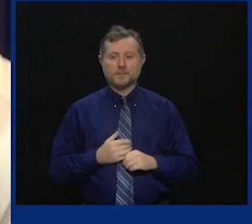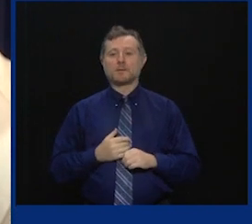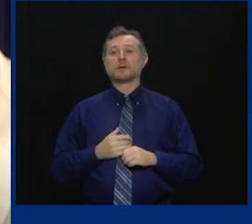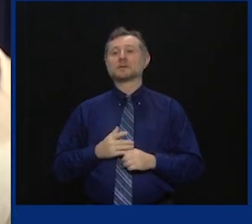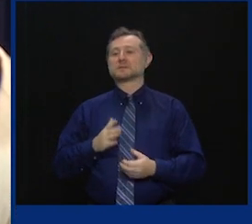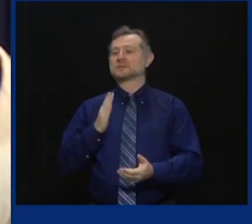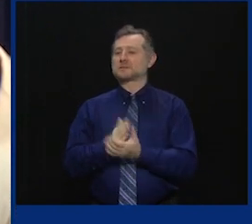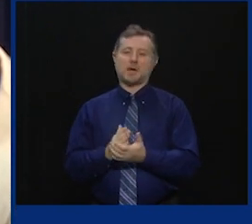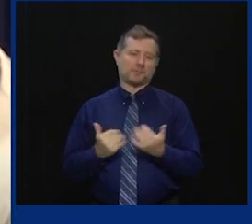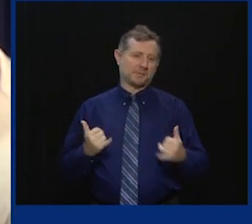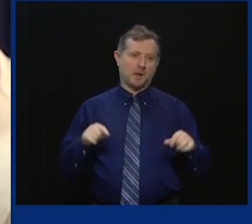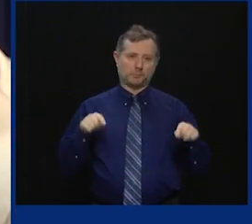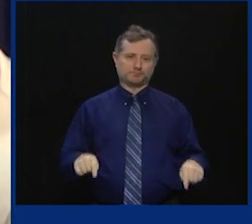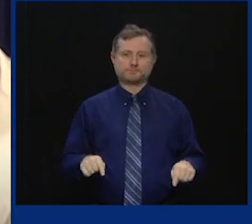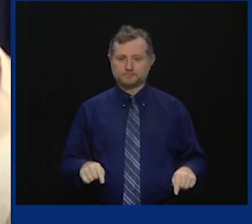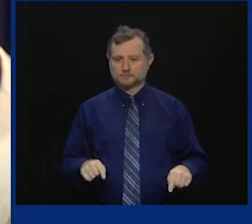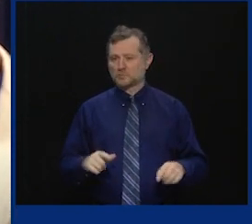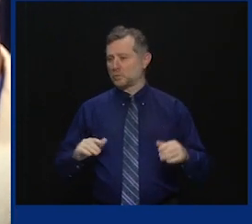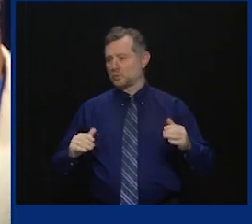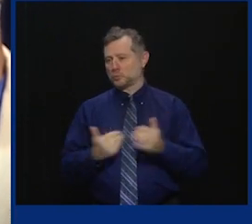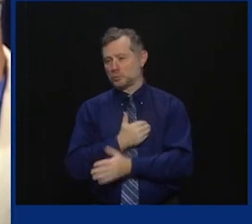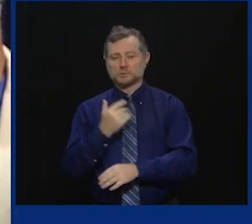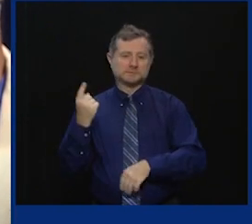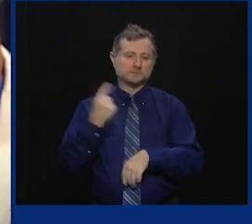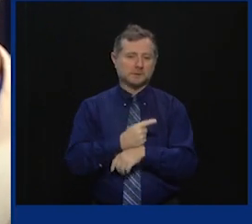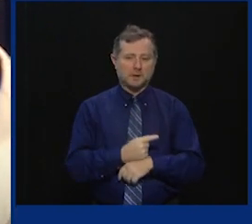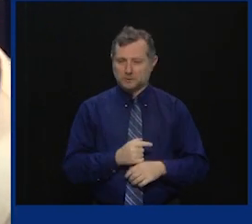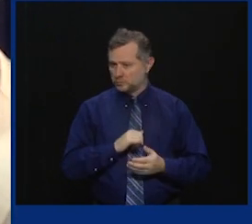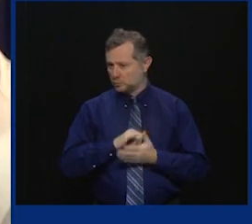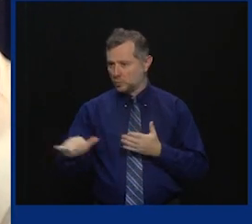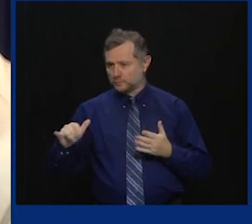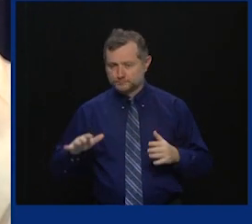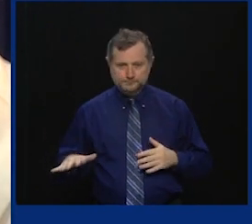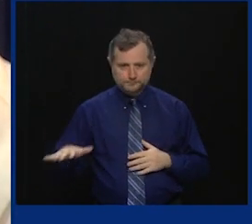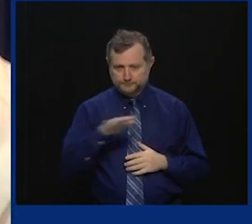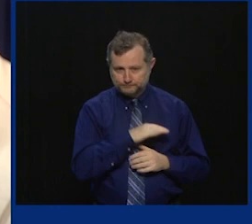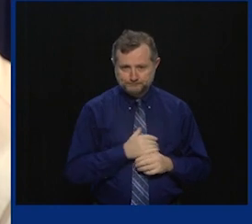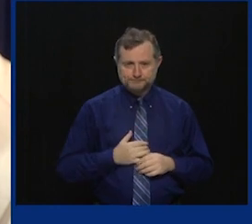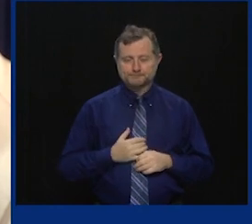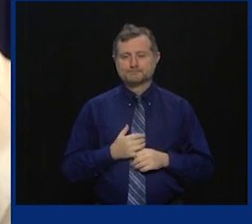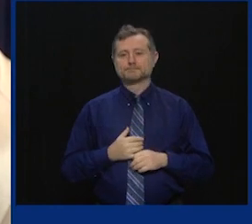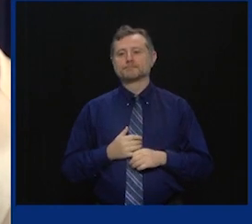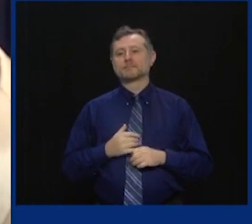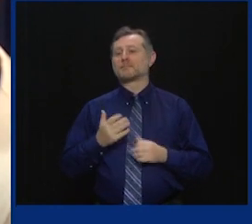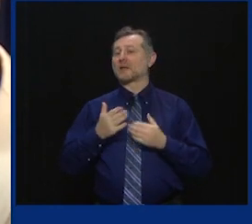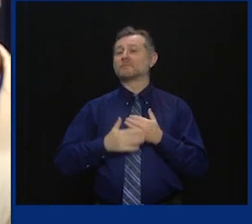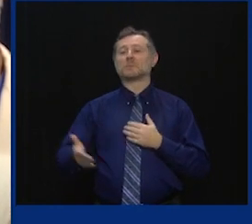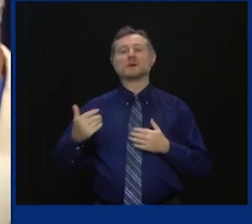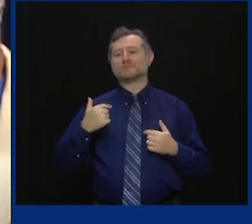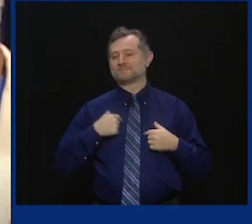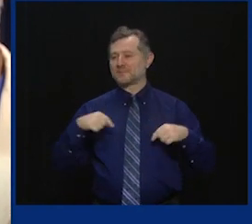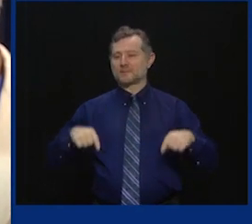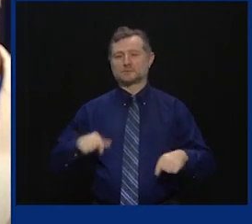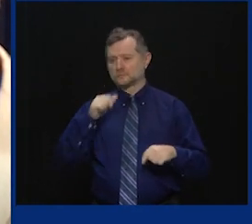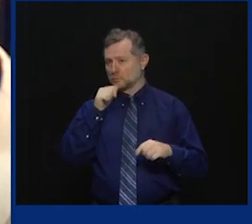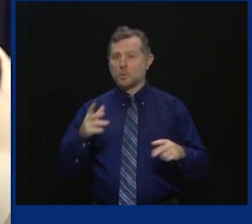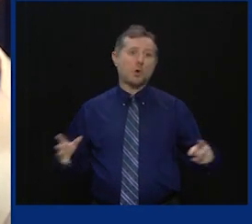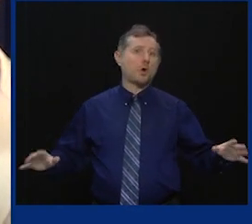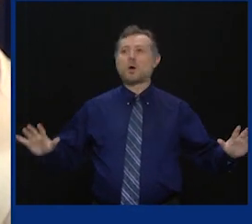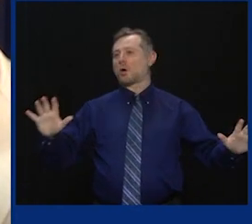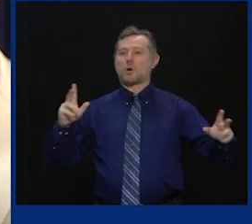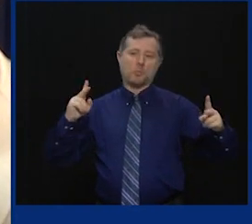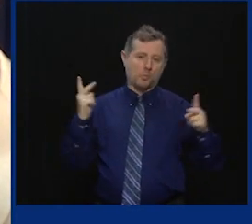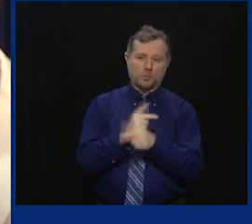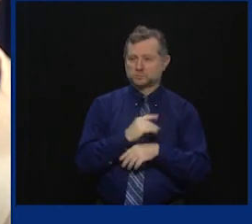York. New York will no longer have that distinction of being the worst in the country when it comes to reincarcerating people